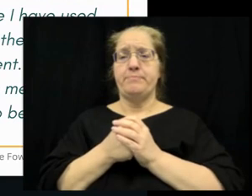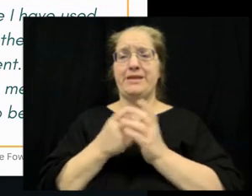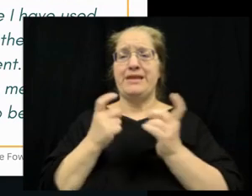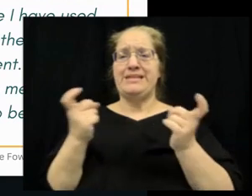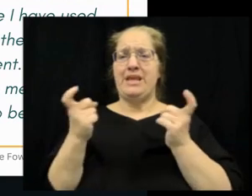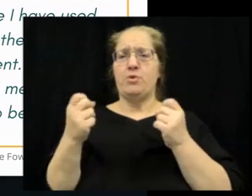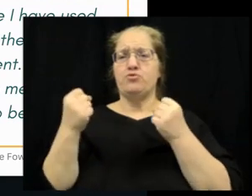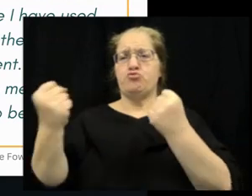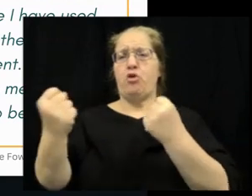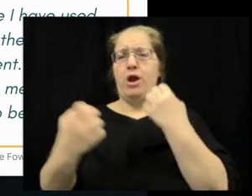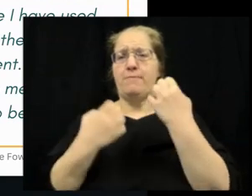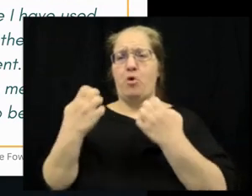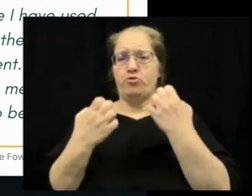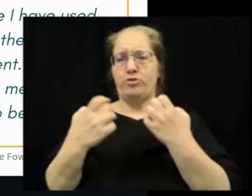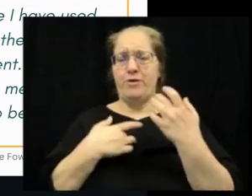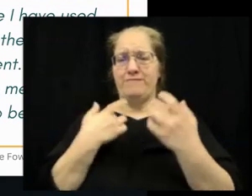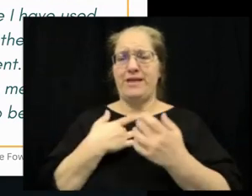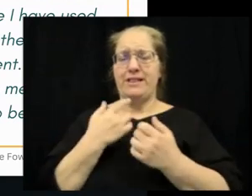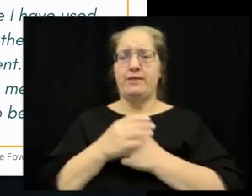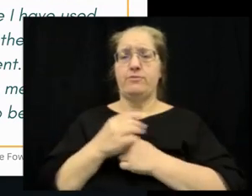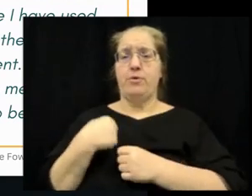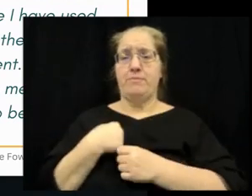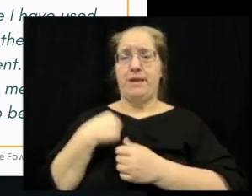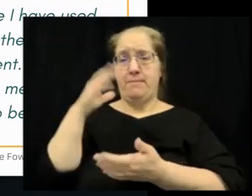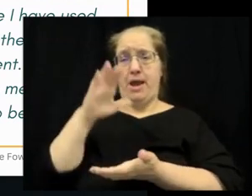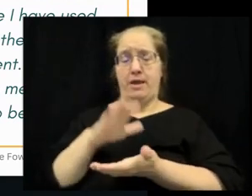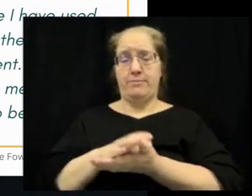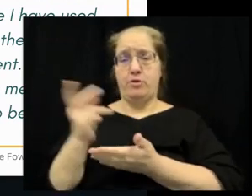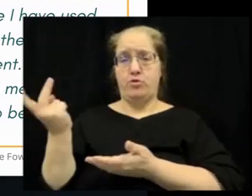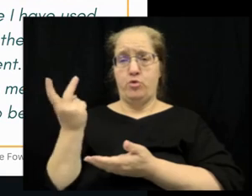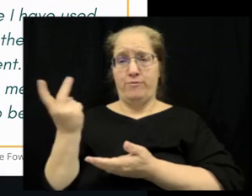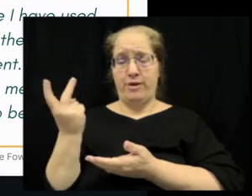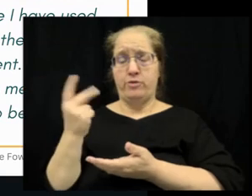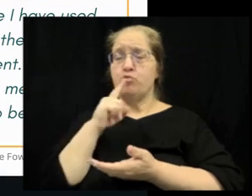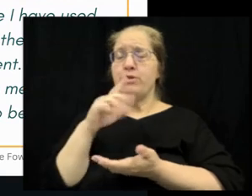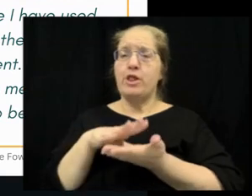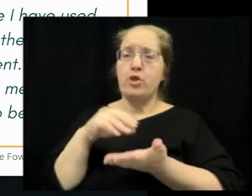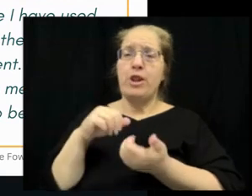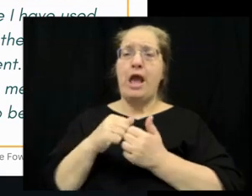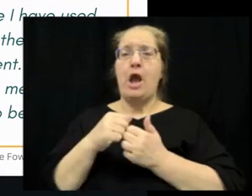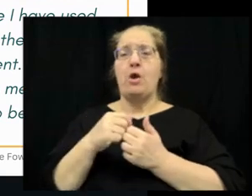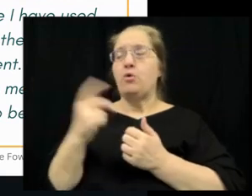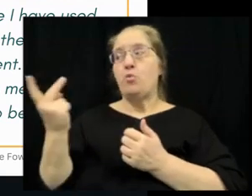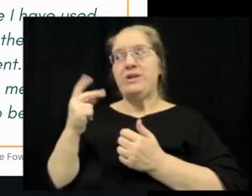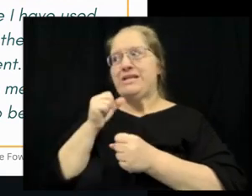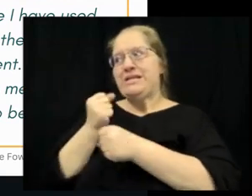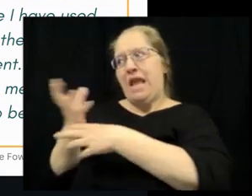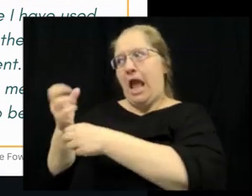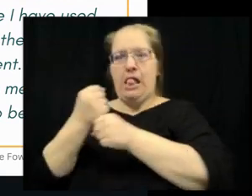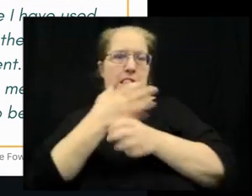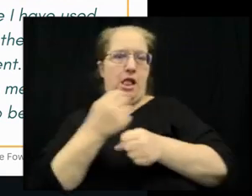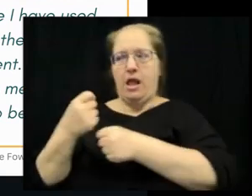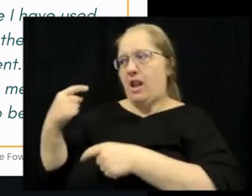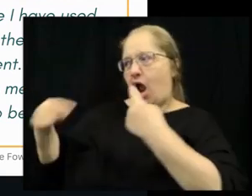emotions that we were experiencing. And so for my husband and I, we really learned how to, instead of blowing up at each other and